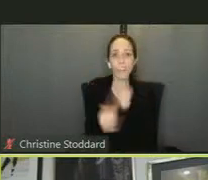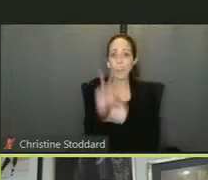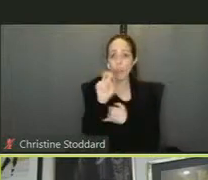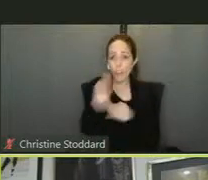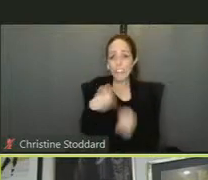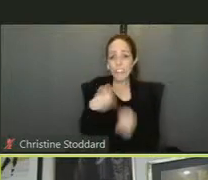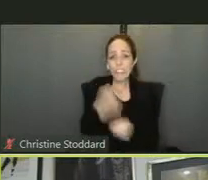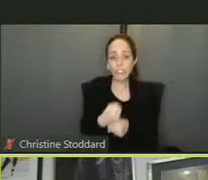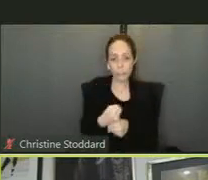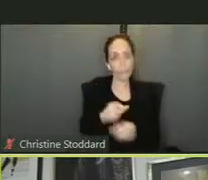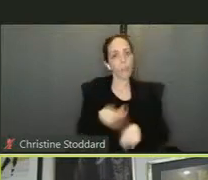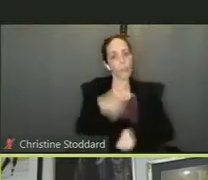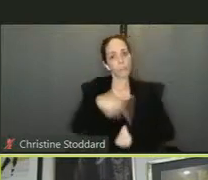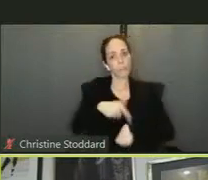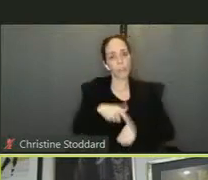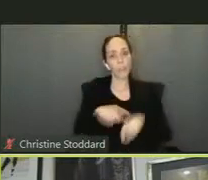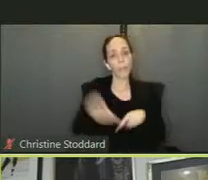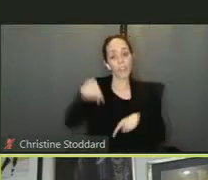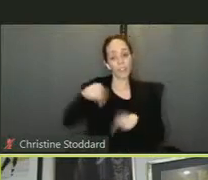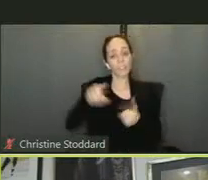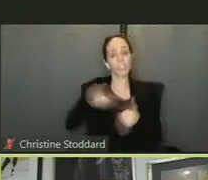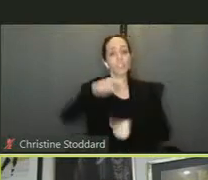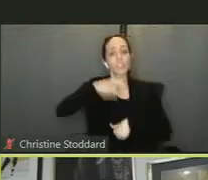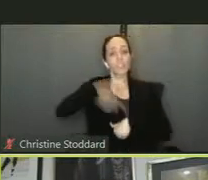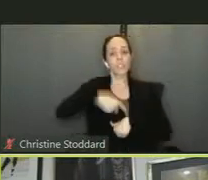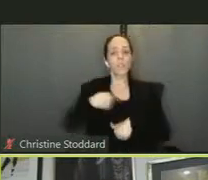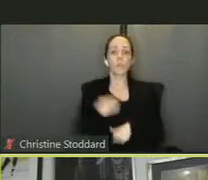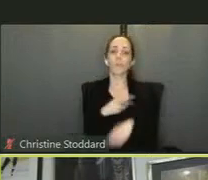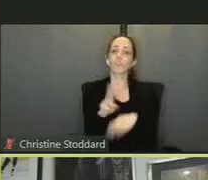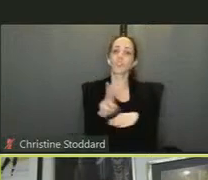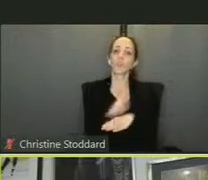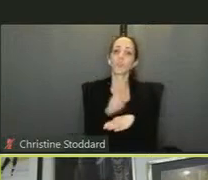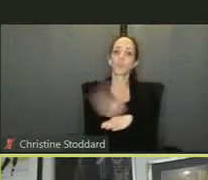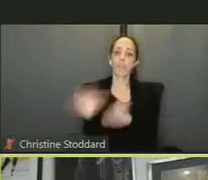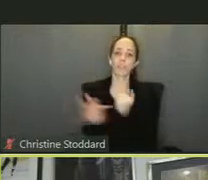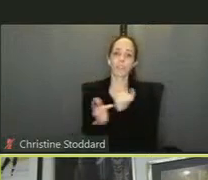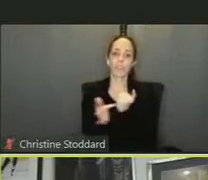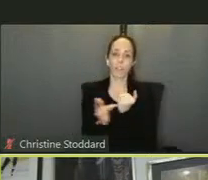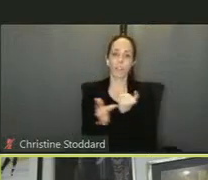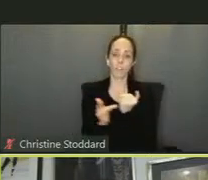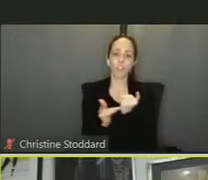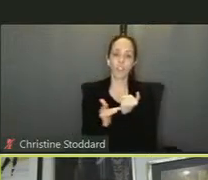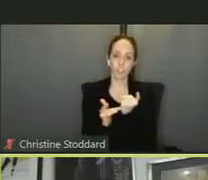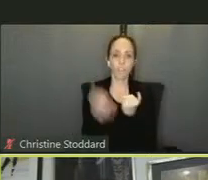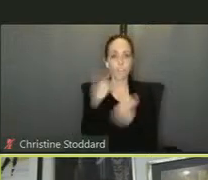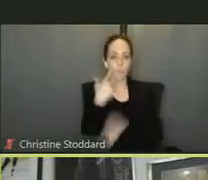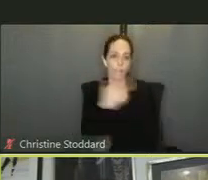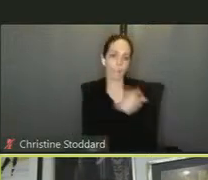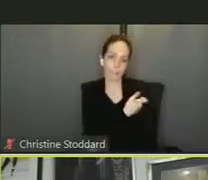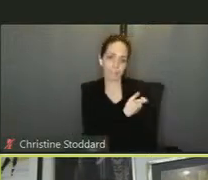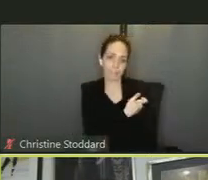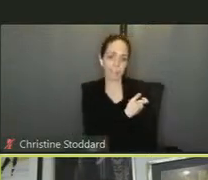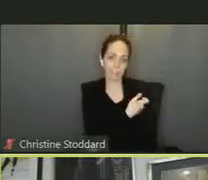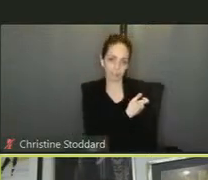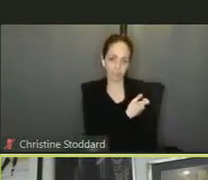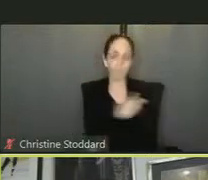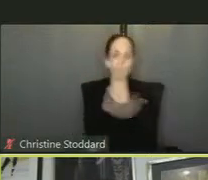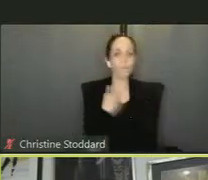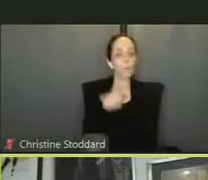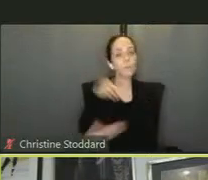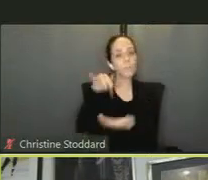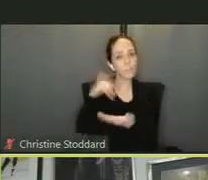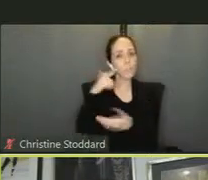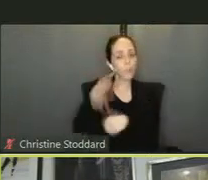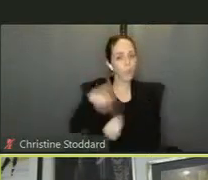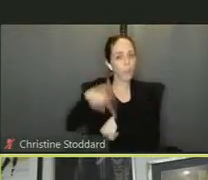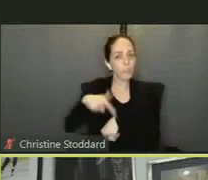And this is the first time we've actually used the technology to create a vaccine that's been rolled out. One thing that's often not